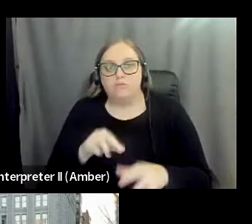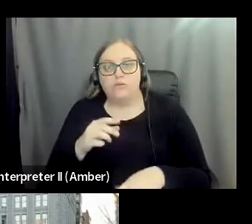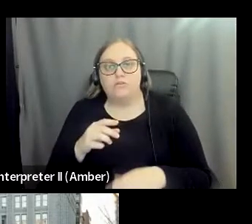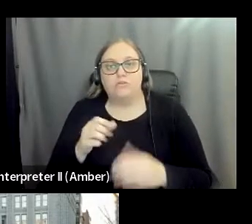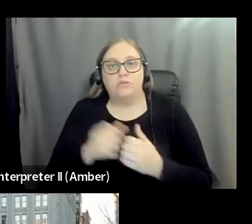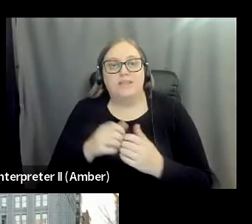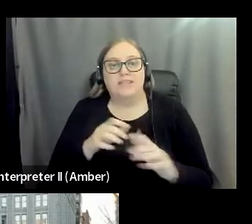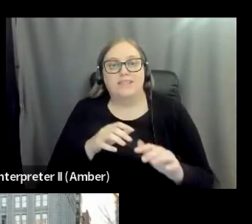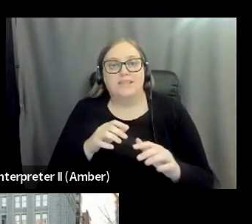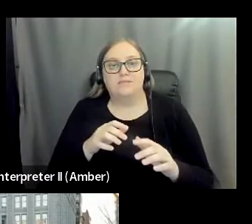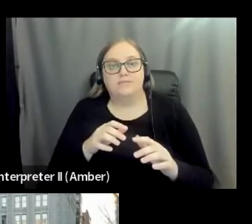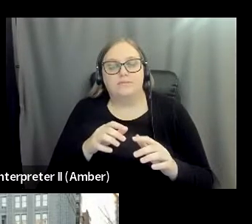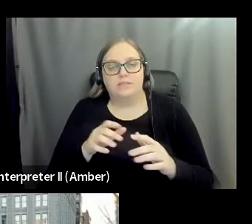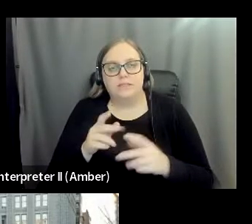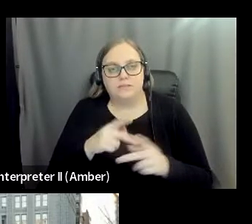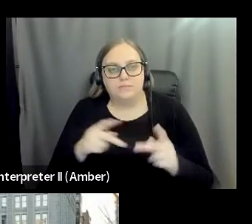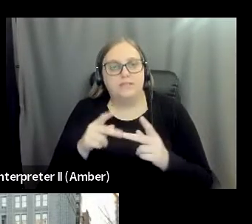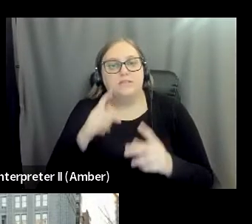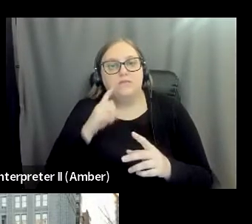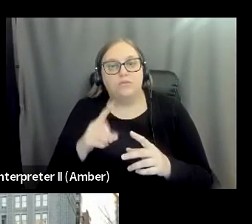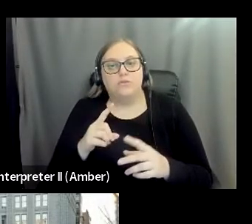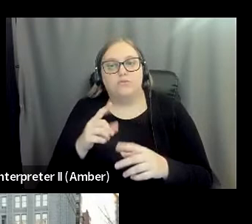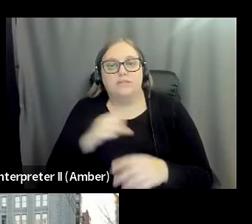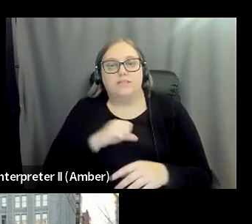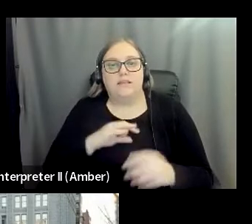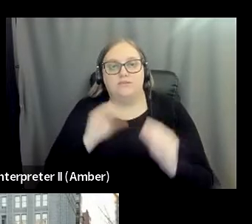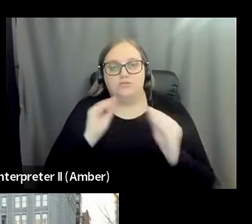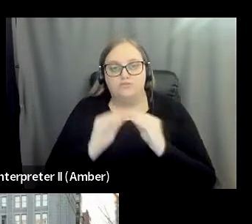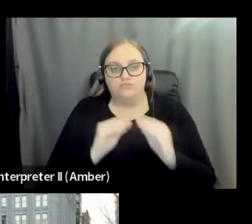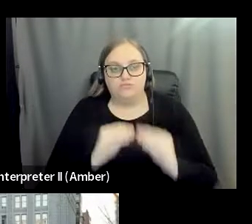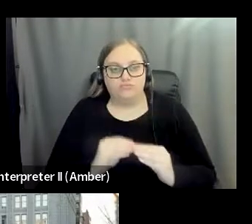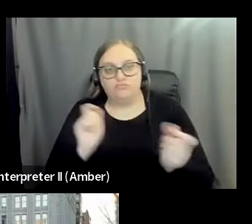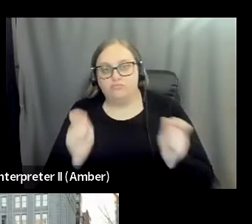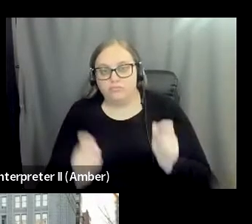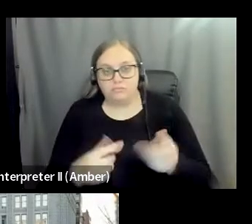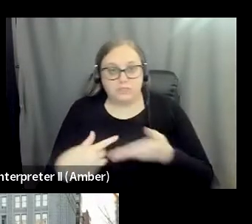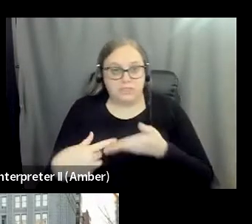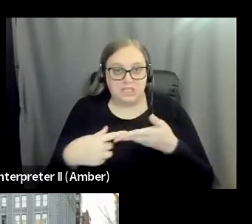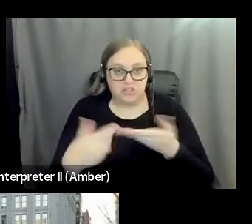to make technical, conforming, and editorial changes. Discussion.